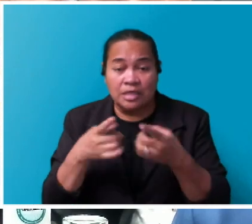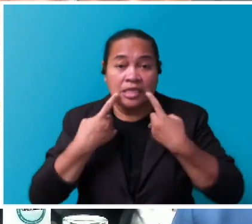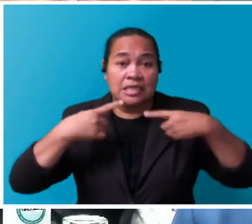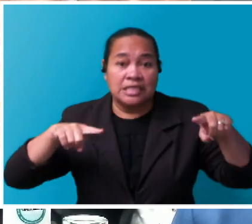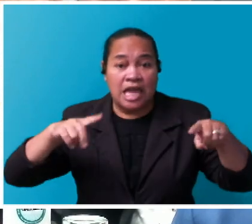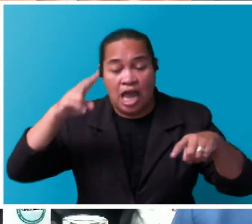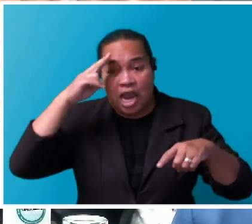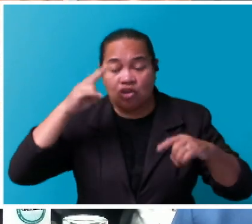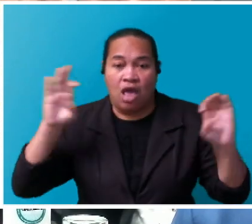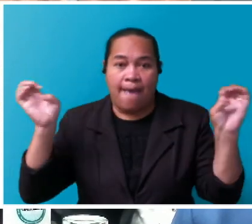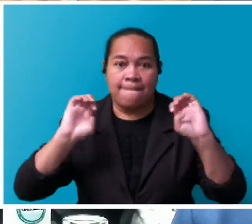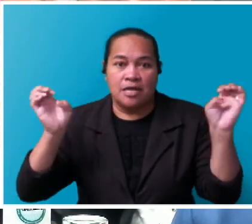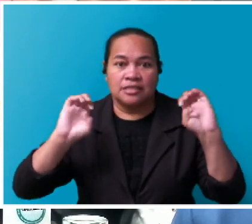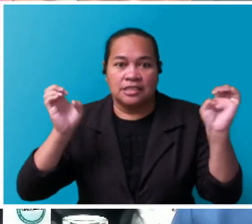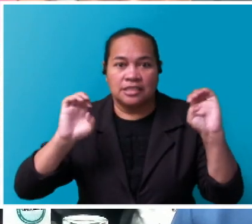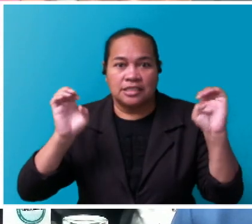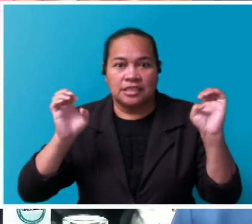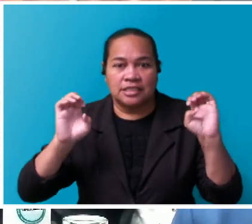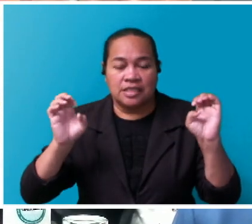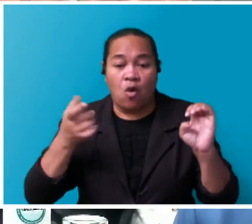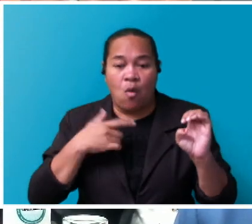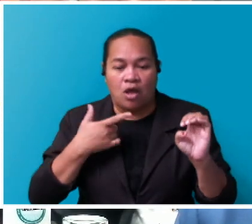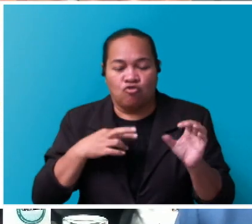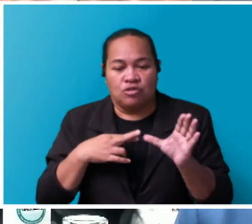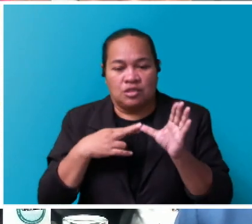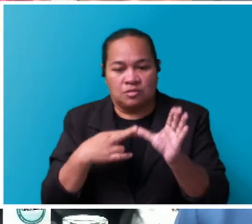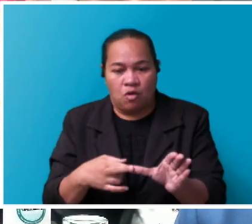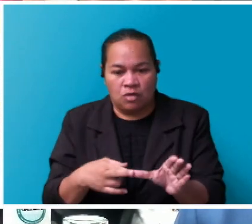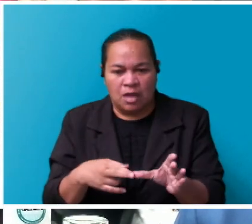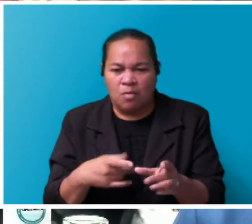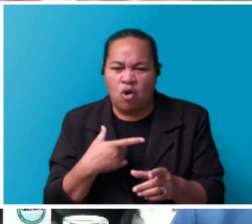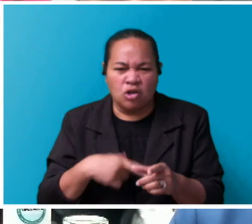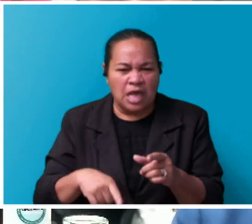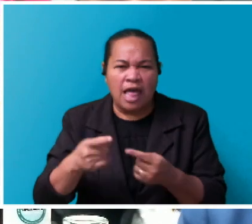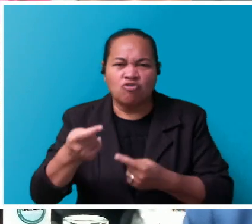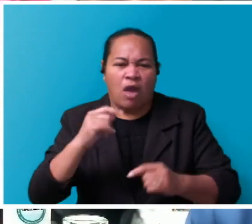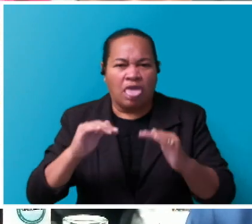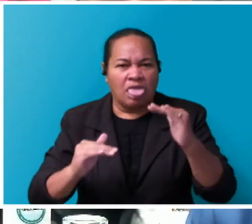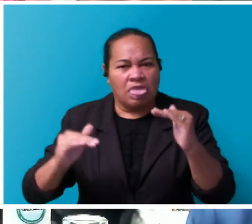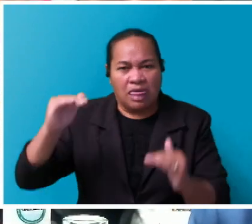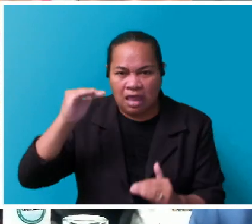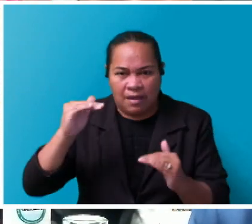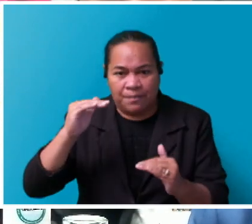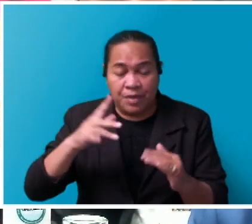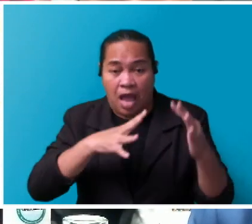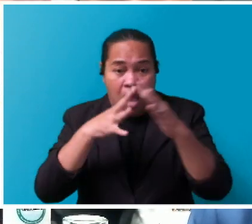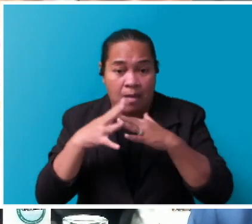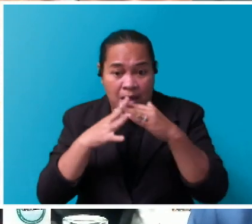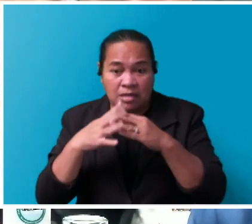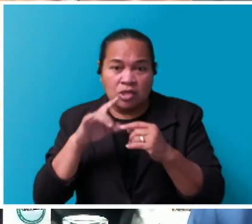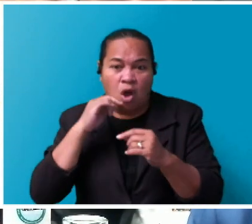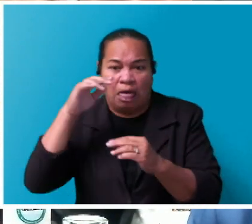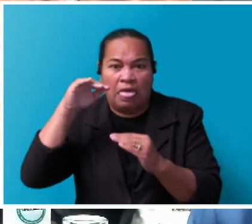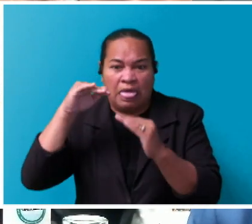national emergency in response to ongoing trade imbalances, with the U.S. trade deficit